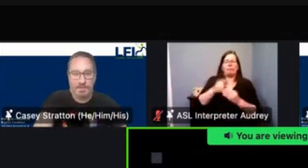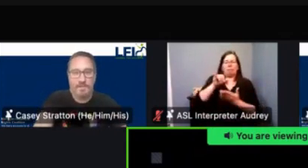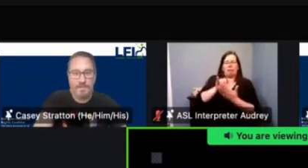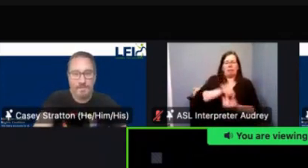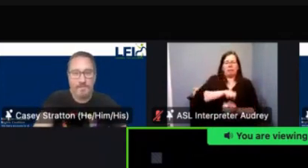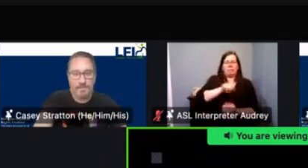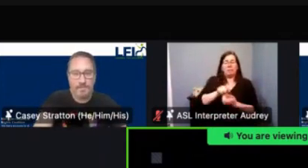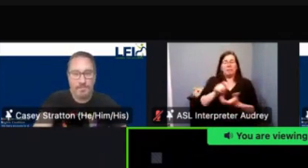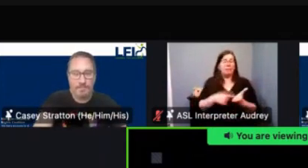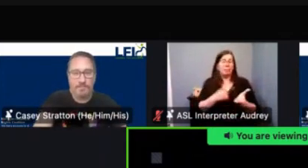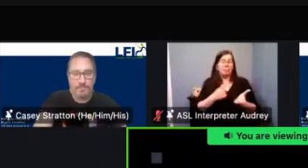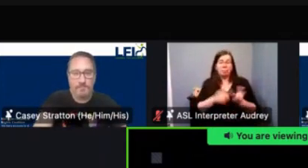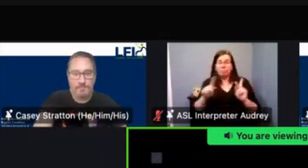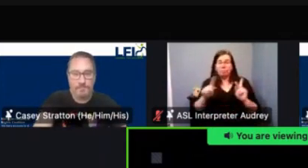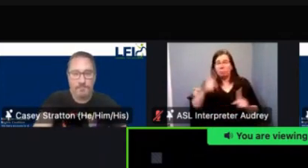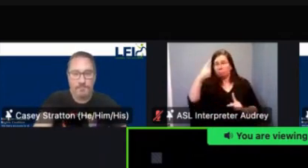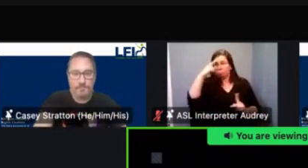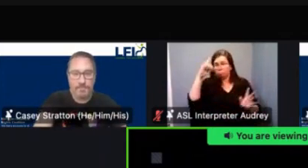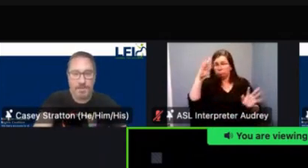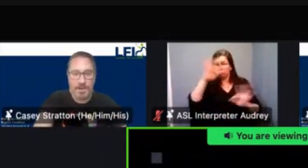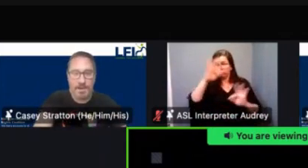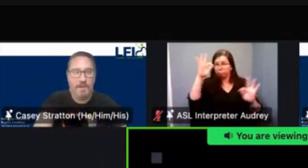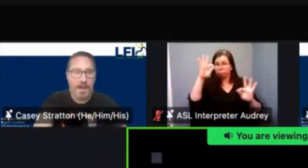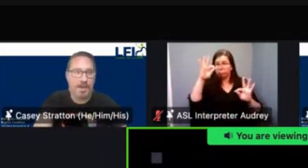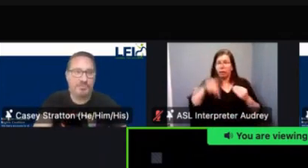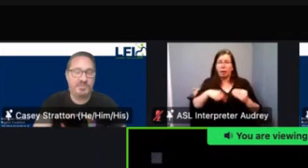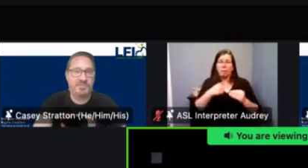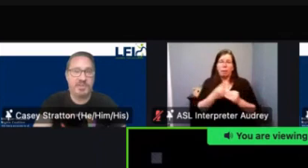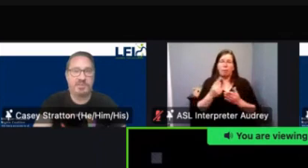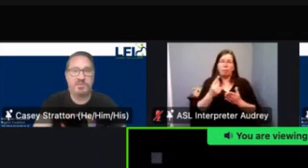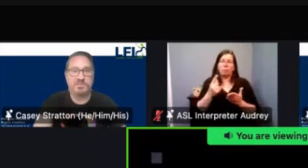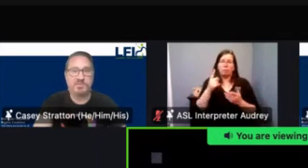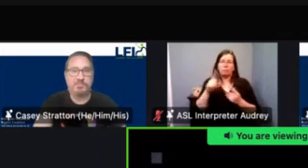them. And sometimes people don't think of it, you know, on a registration.